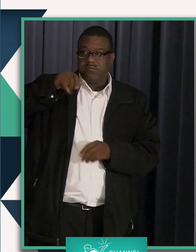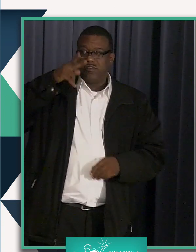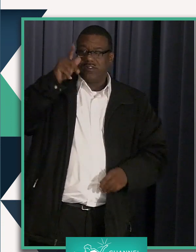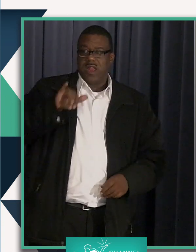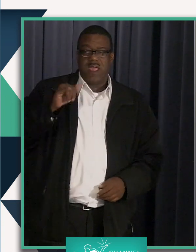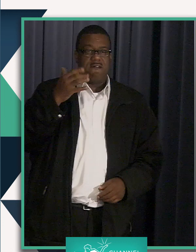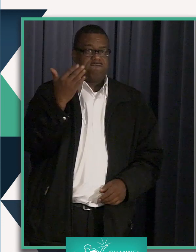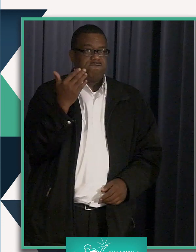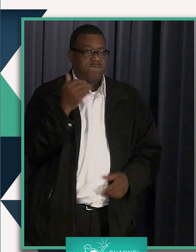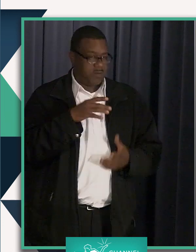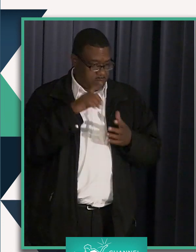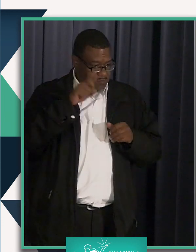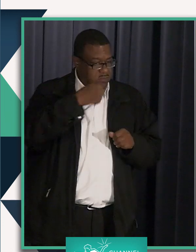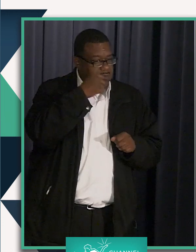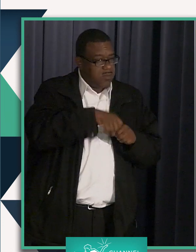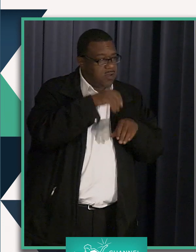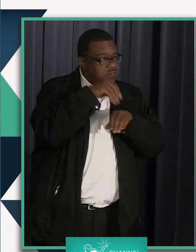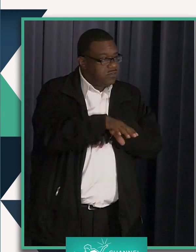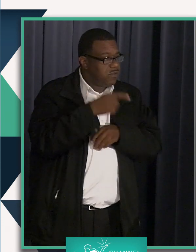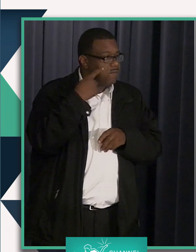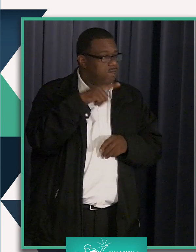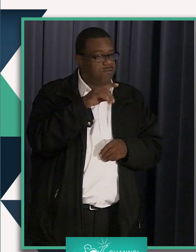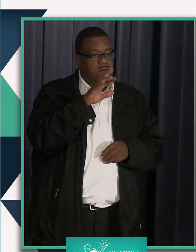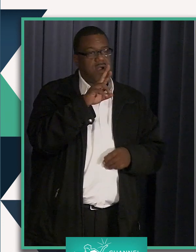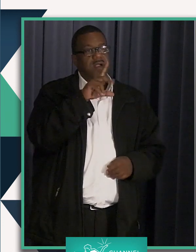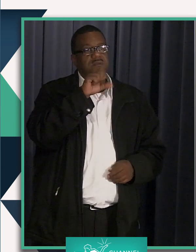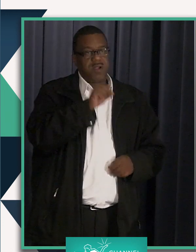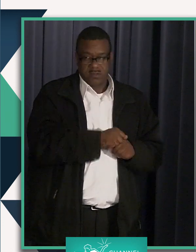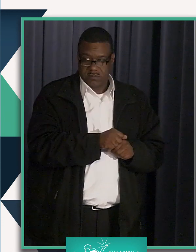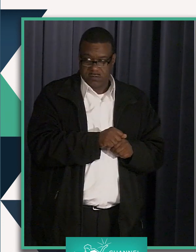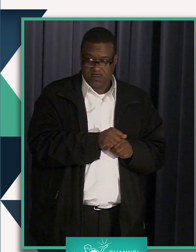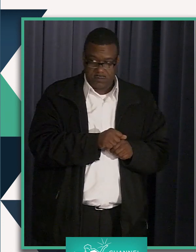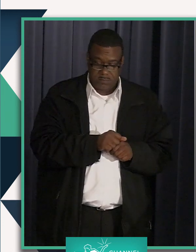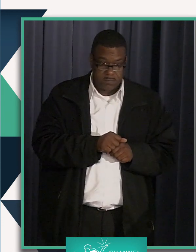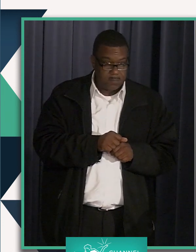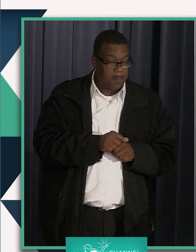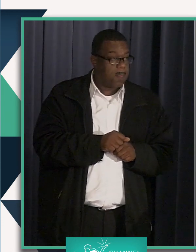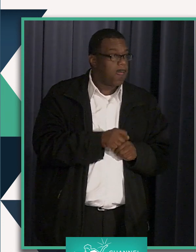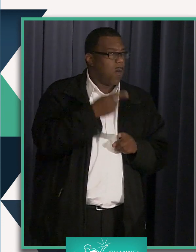So there should have been a letter sent from the IRS, received from the IRS